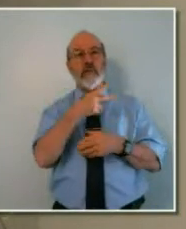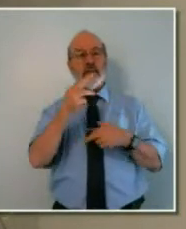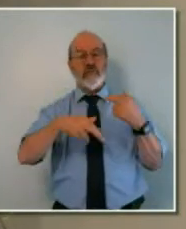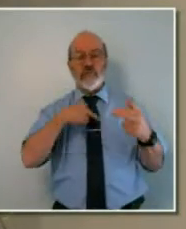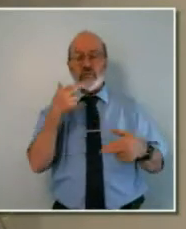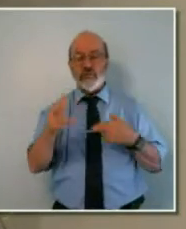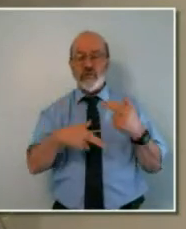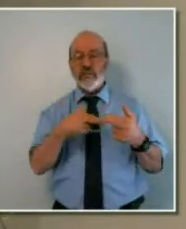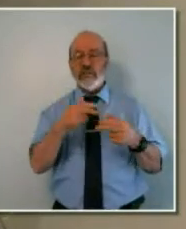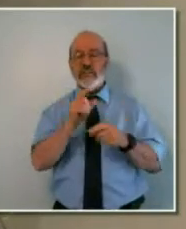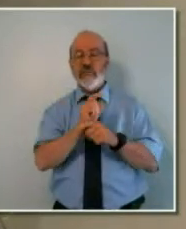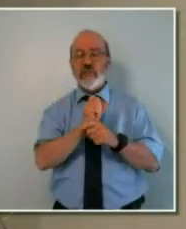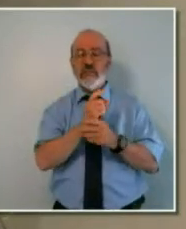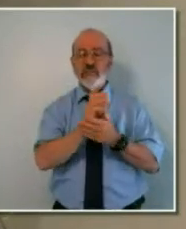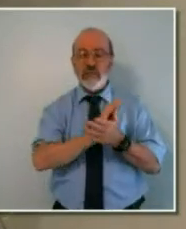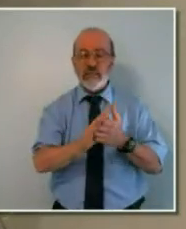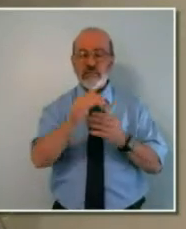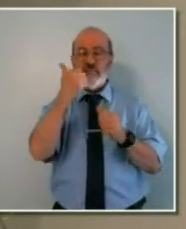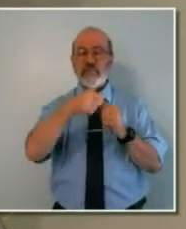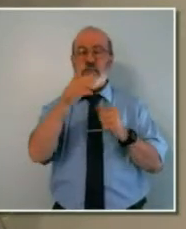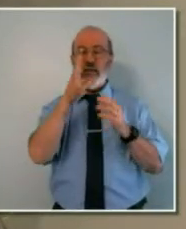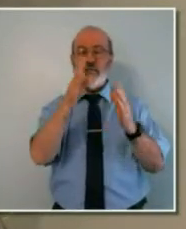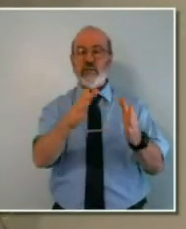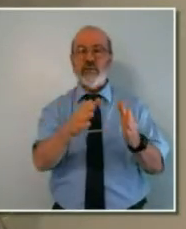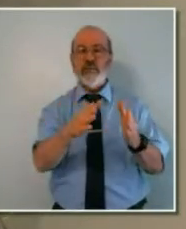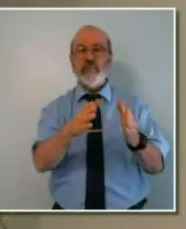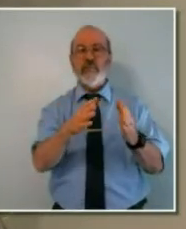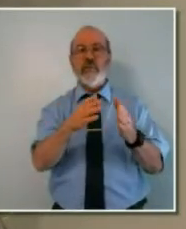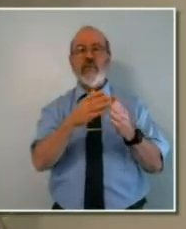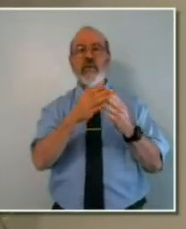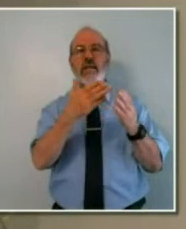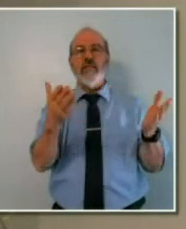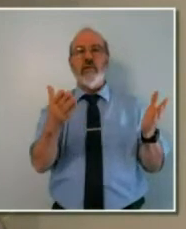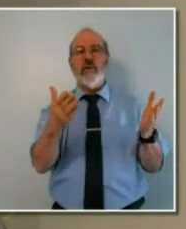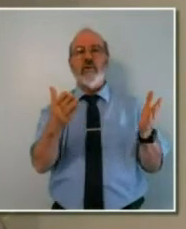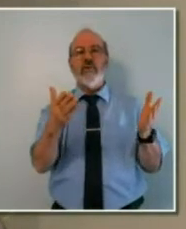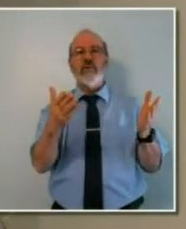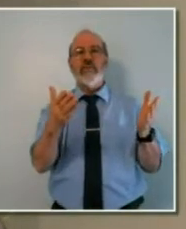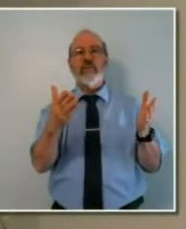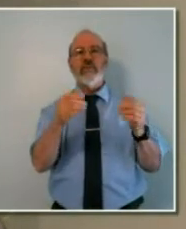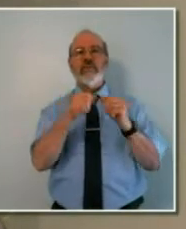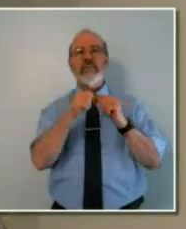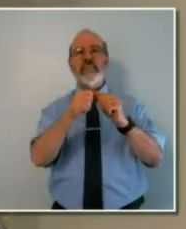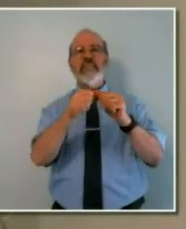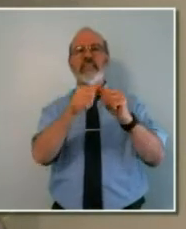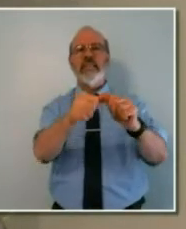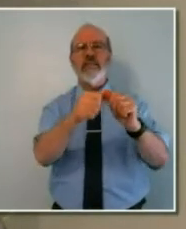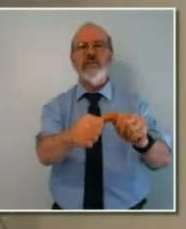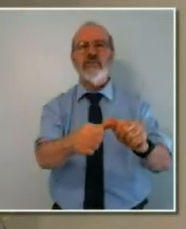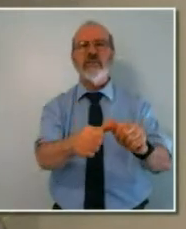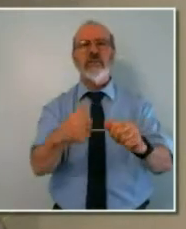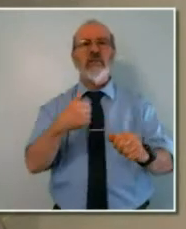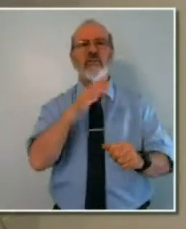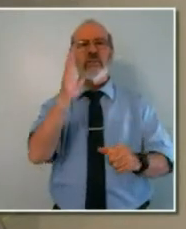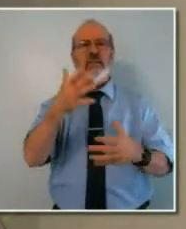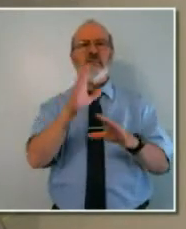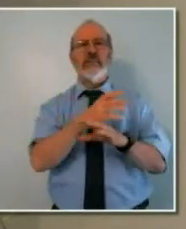working righteousness, remembering God in his ways, in those is continuance, and we shall be saved.